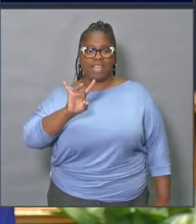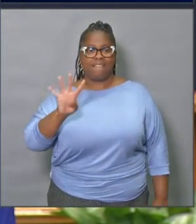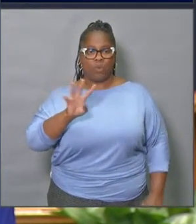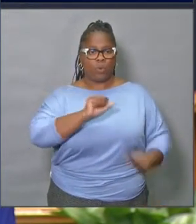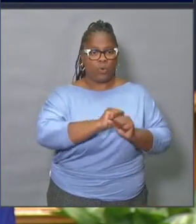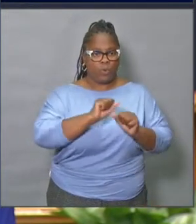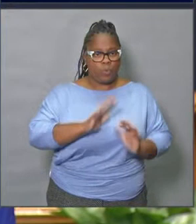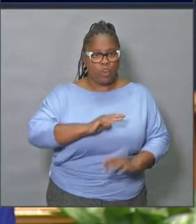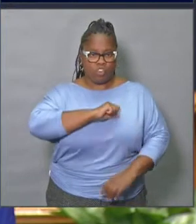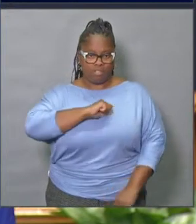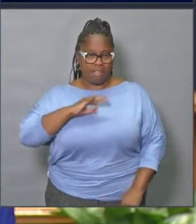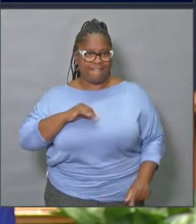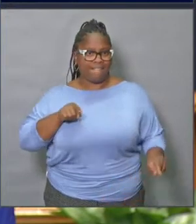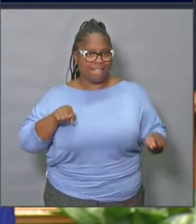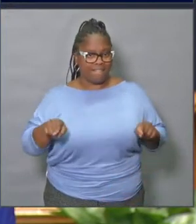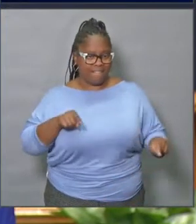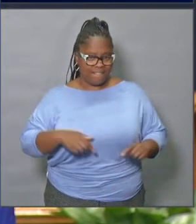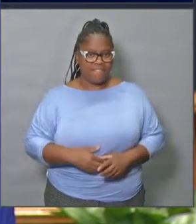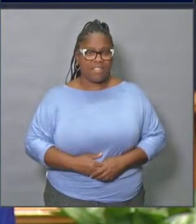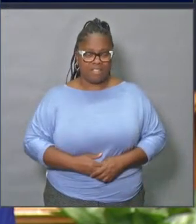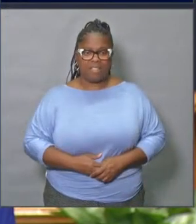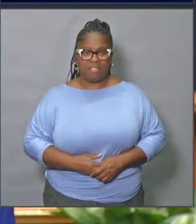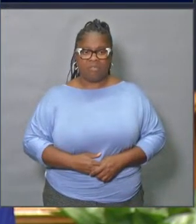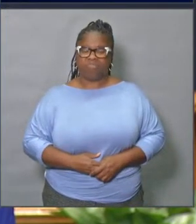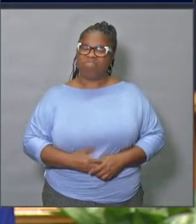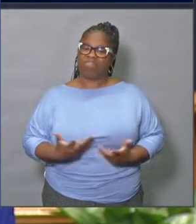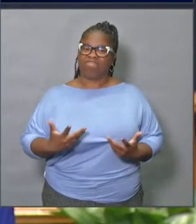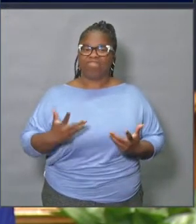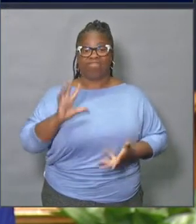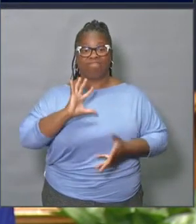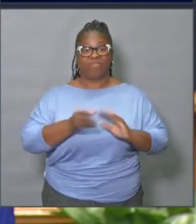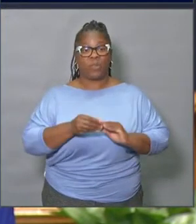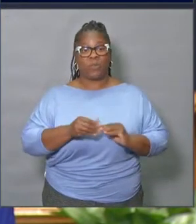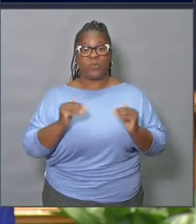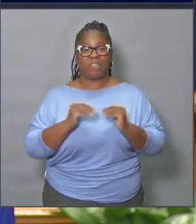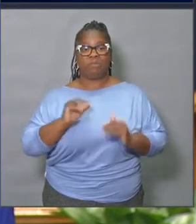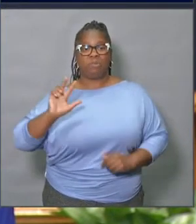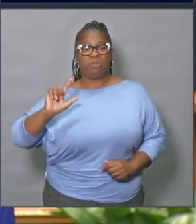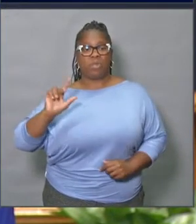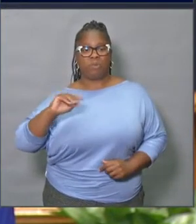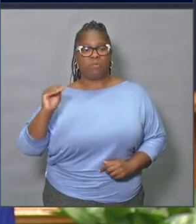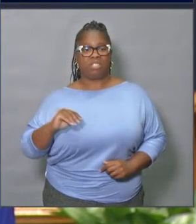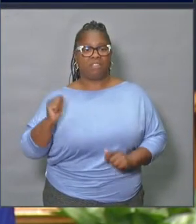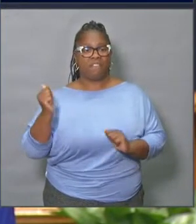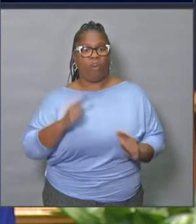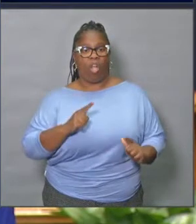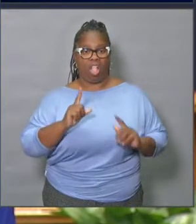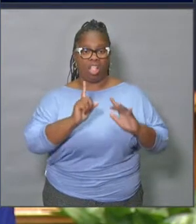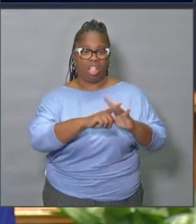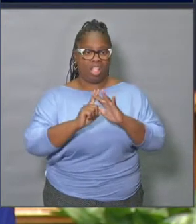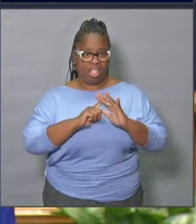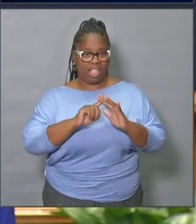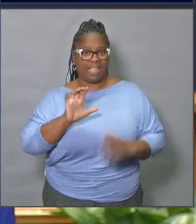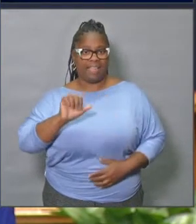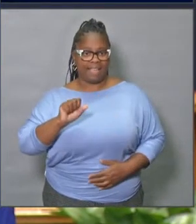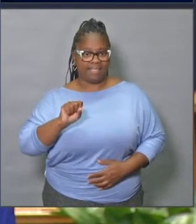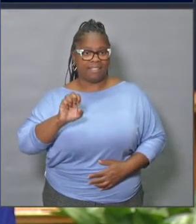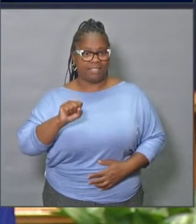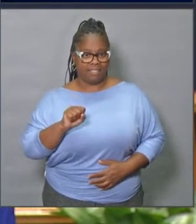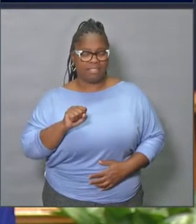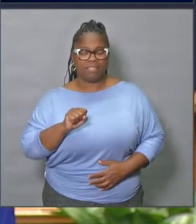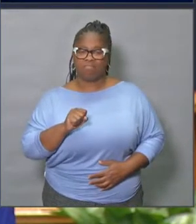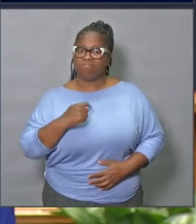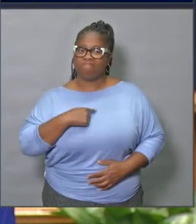5,384 staff. This is about 23% of all of our cases. I am sad to report that